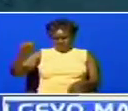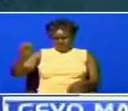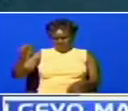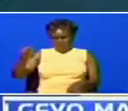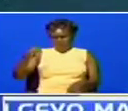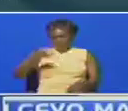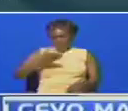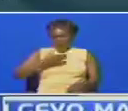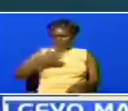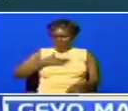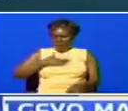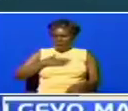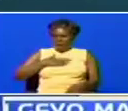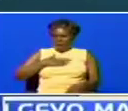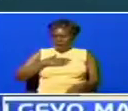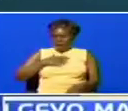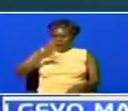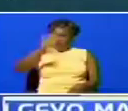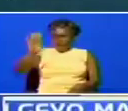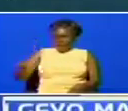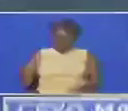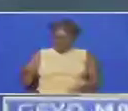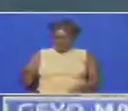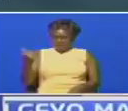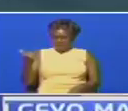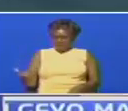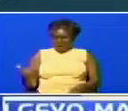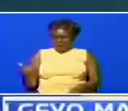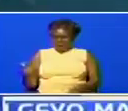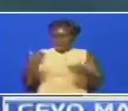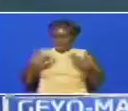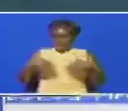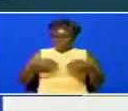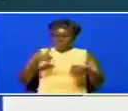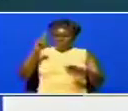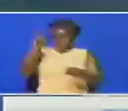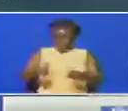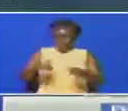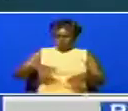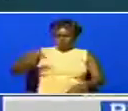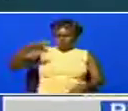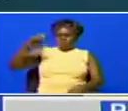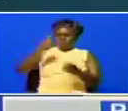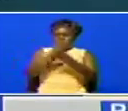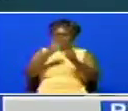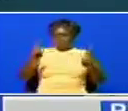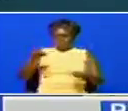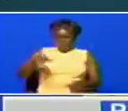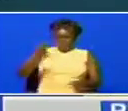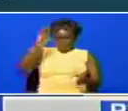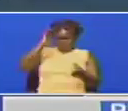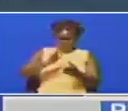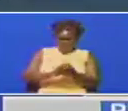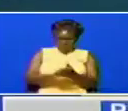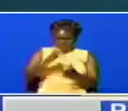young people must grow up in the culture of democracy, so they believe and respect